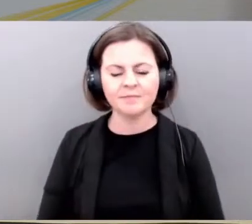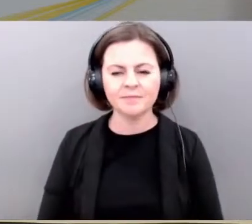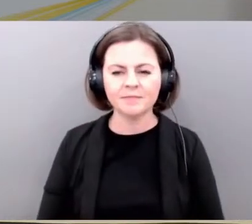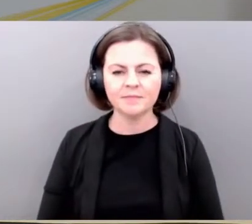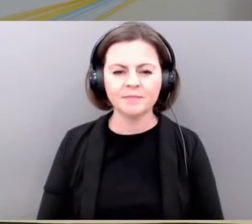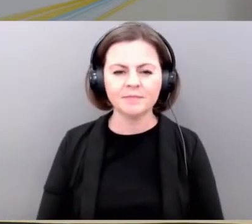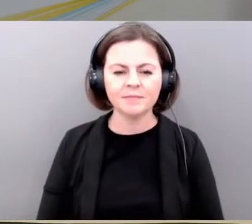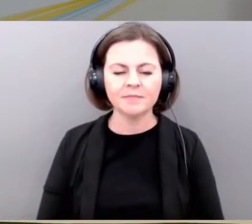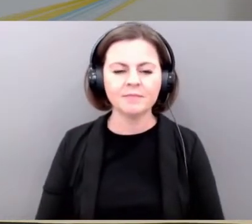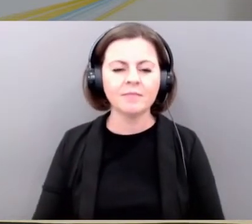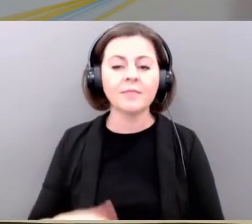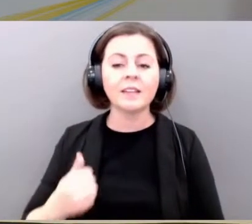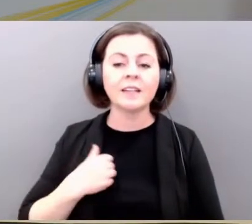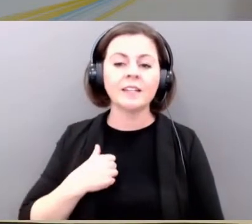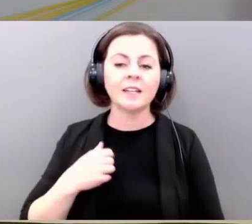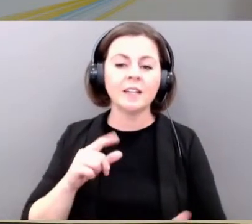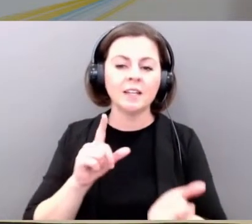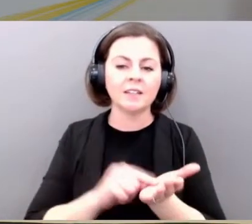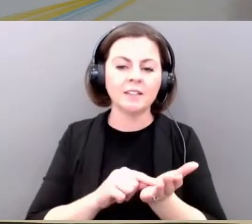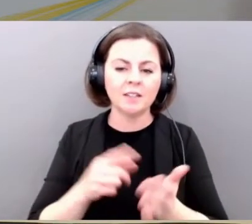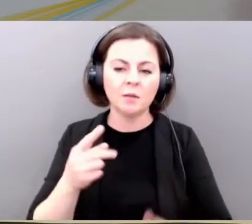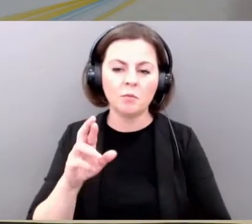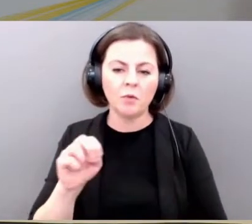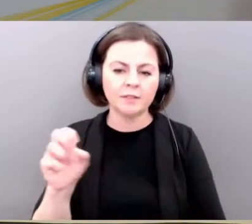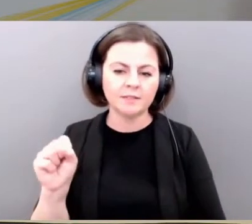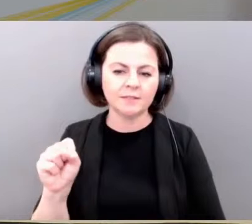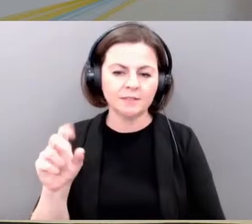Danielle, Canadian Press.